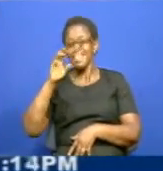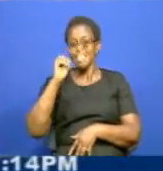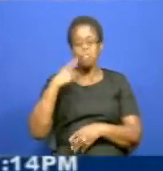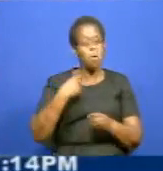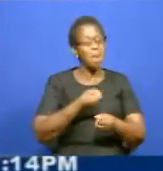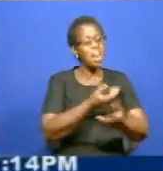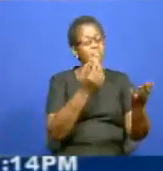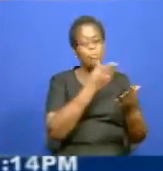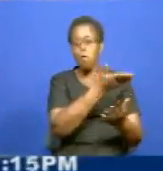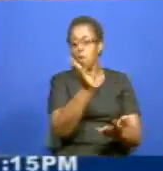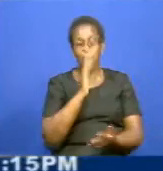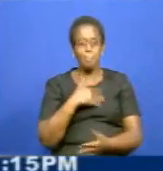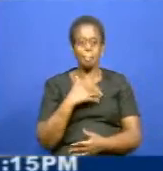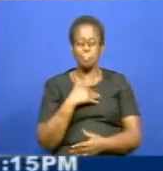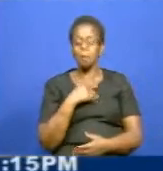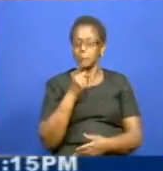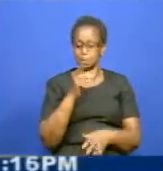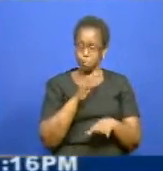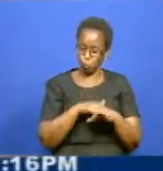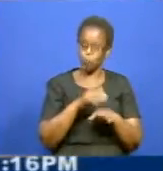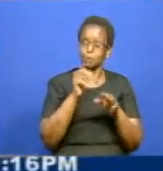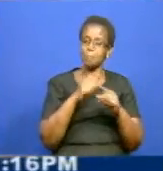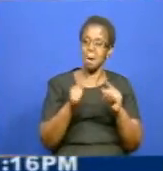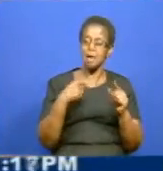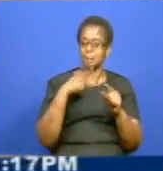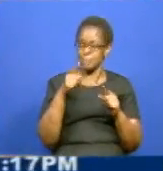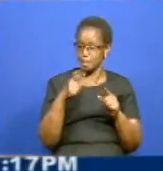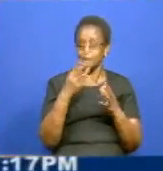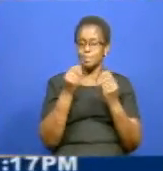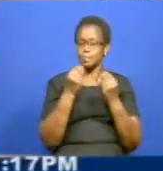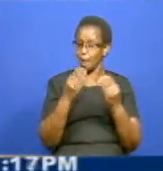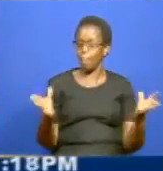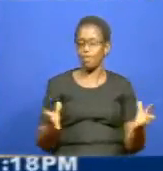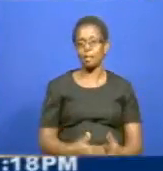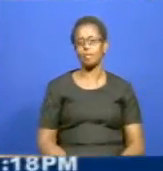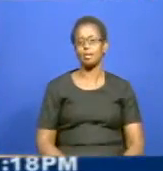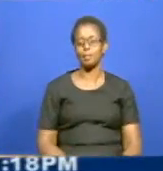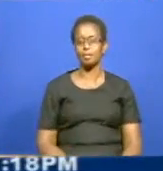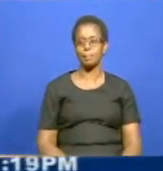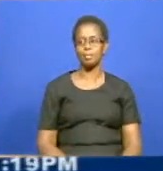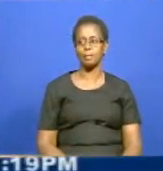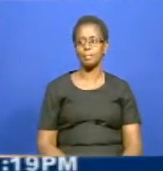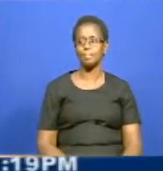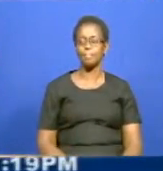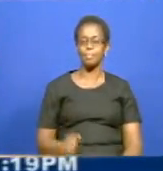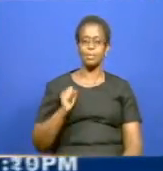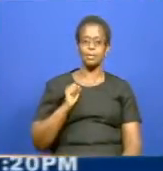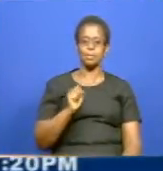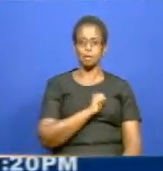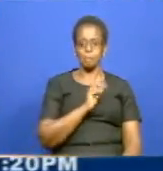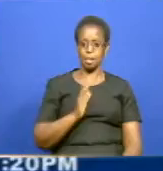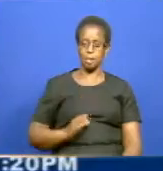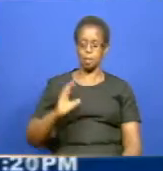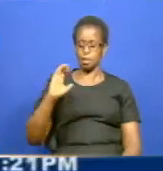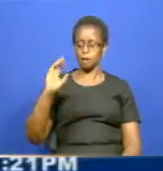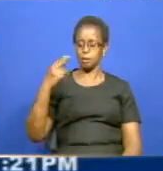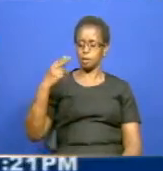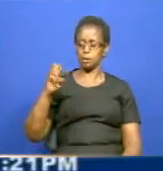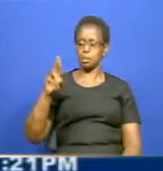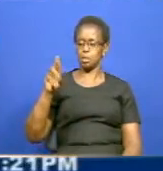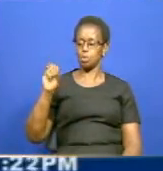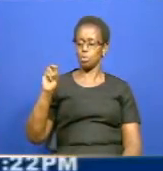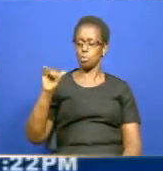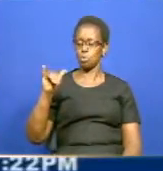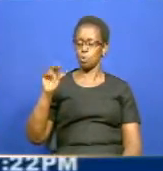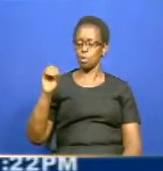be very dangerous for this country. Thank you, Mr. Speaker. Senator Cheriot. Thank you, Mr. Speaker. Mr. Speaker, this is a very important issue